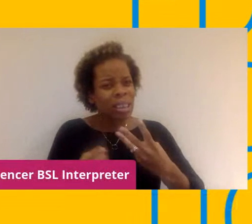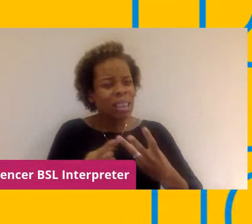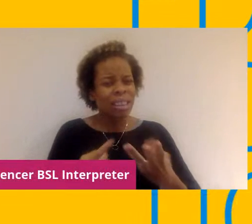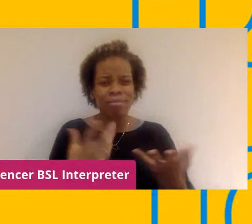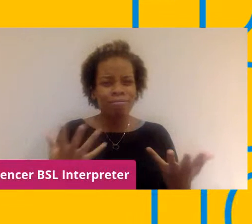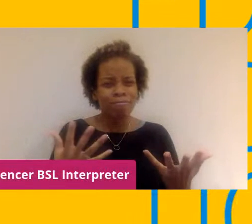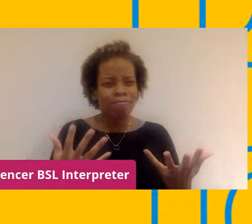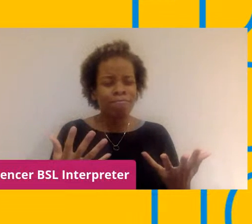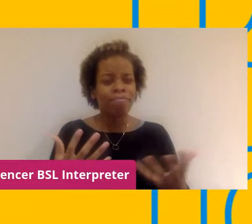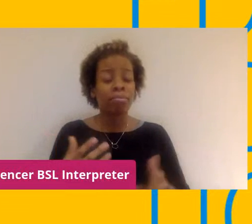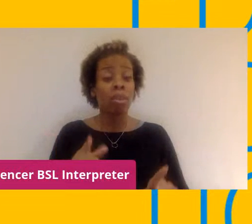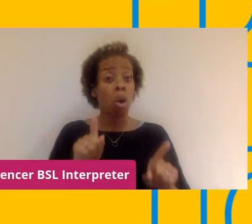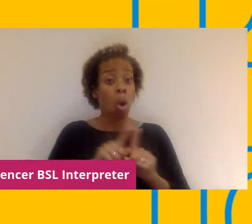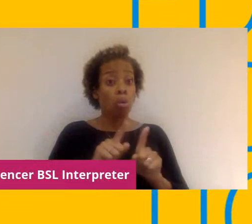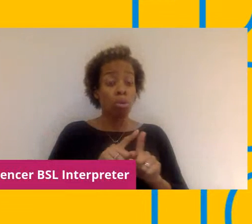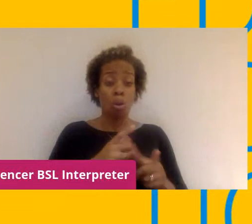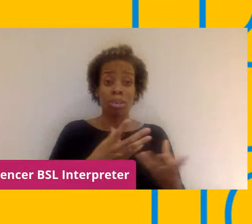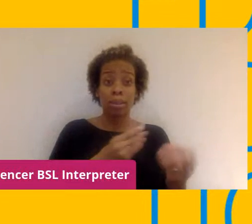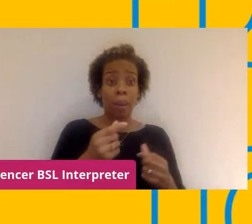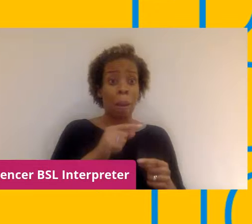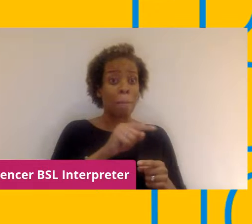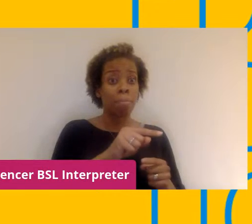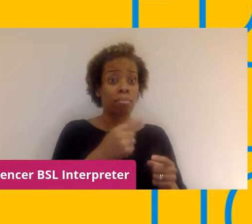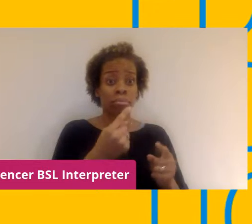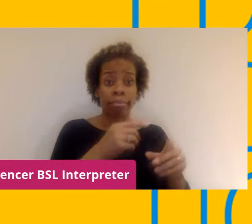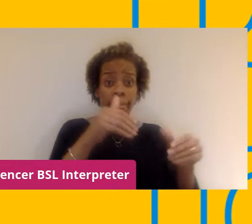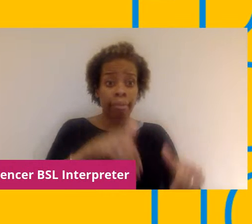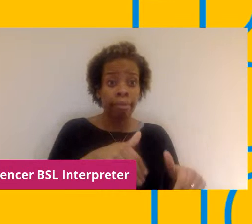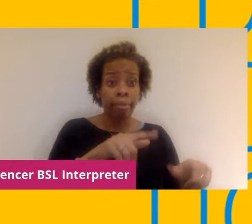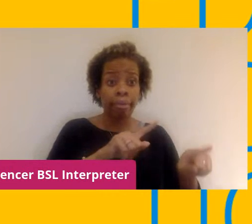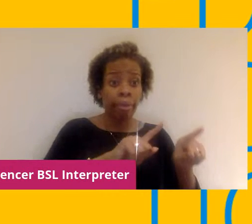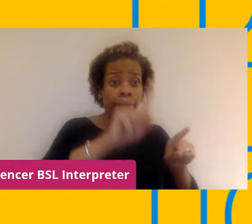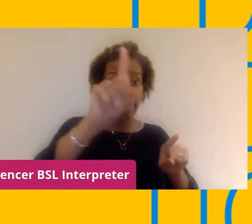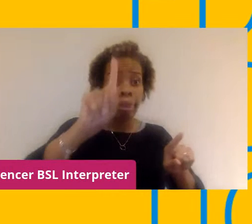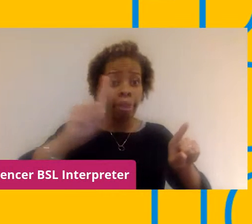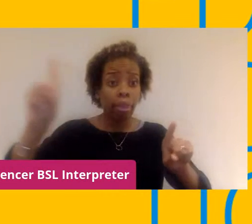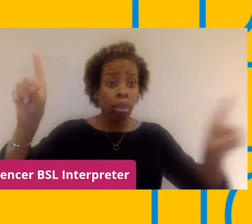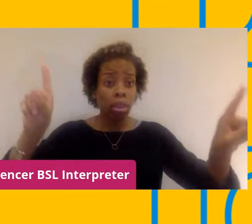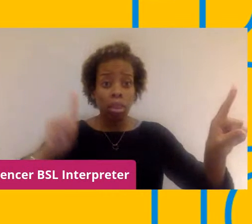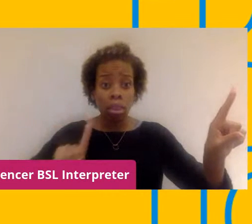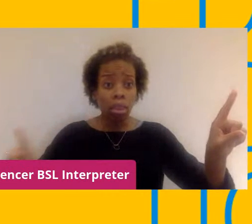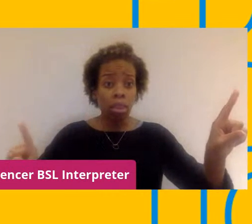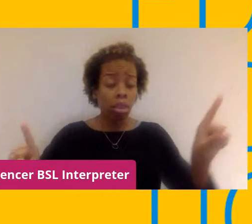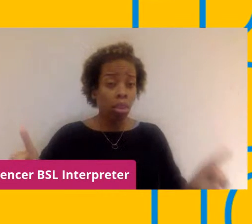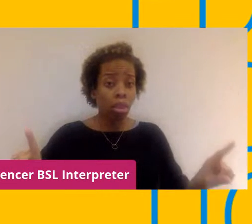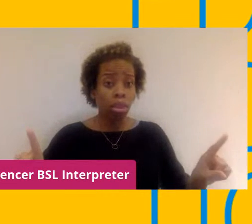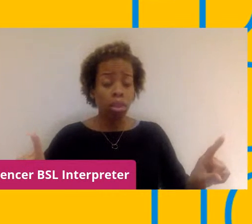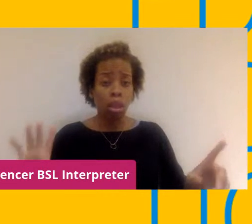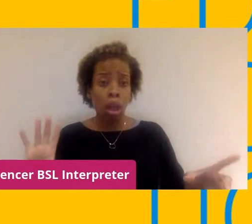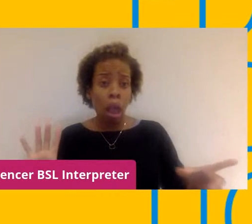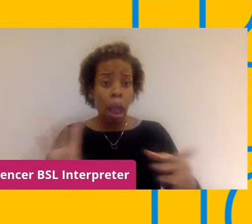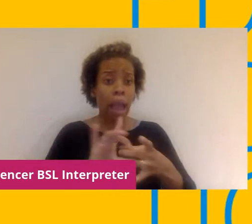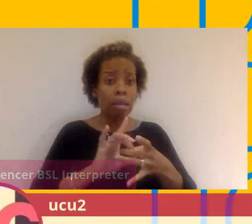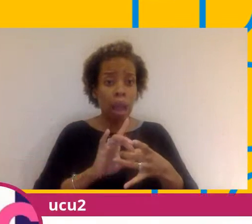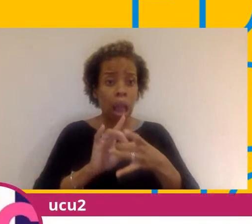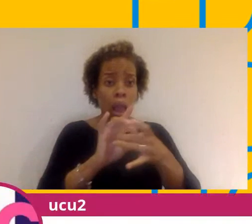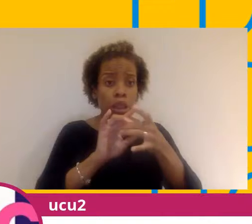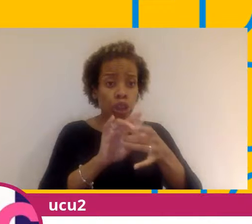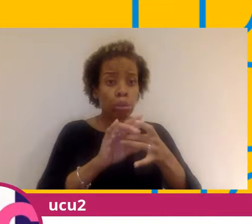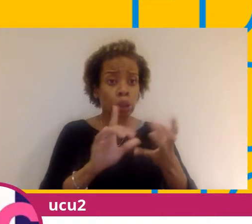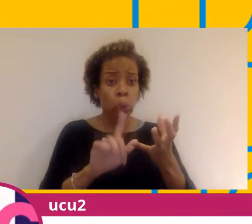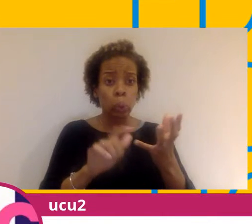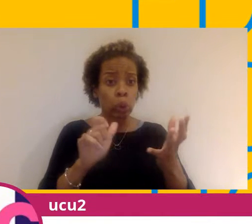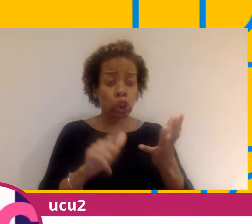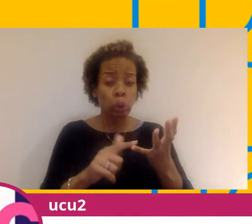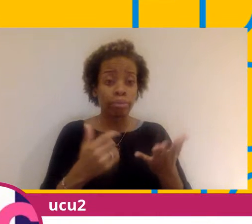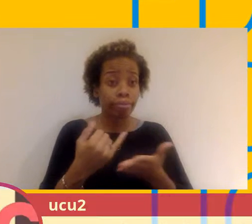quite isolated in their departments or work areas, which all affects engagement with the union. I was one